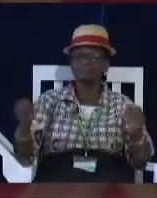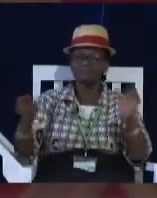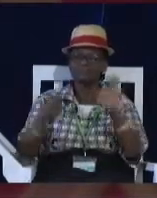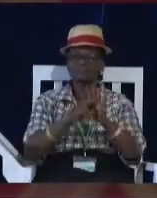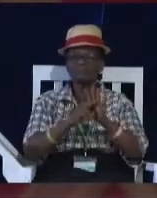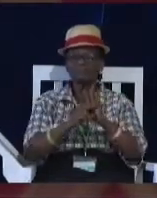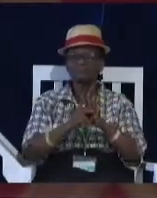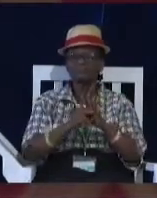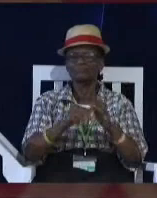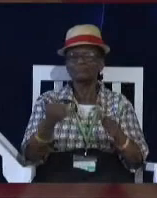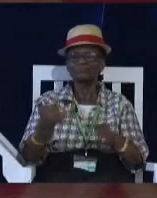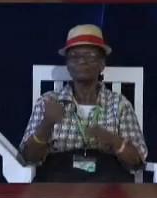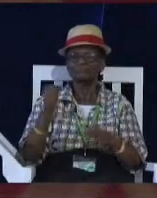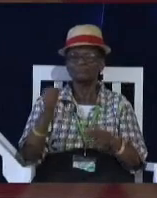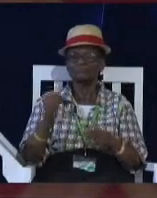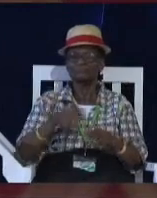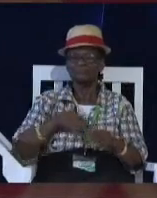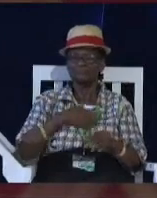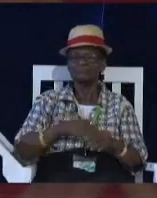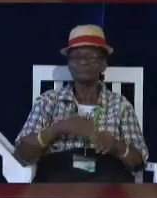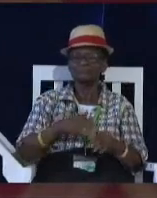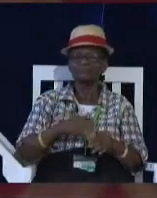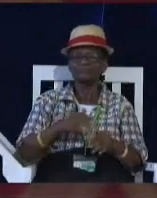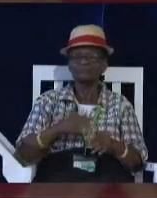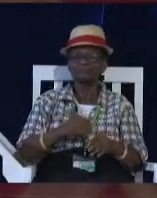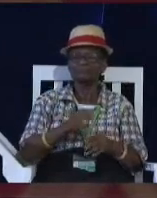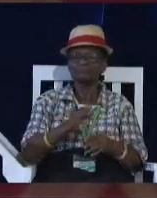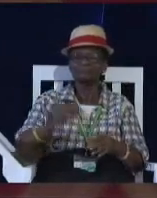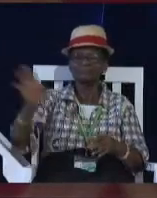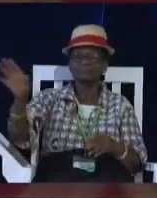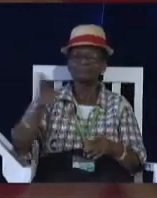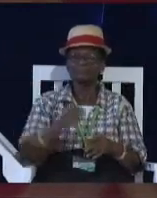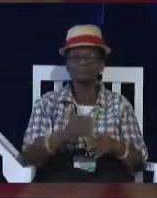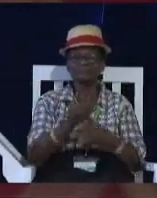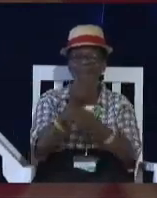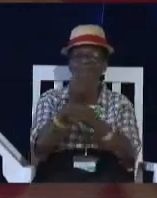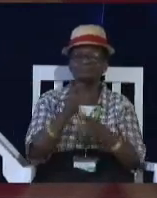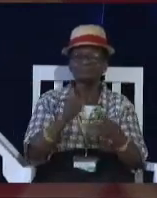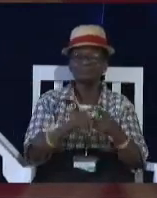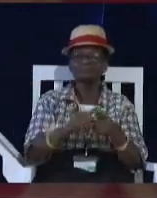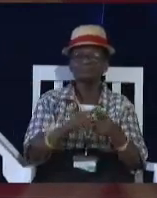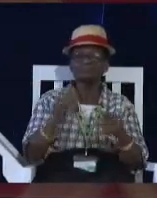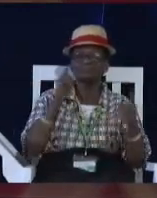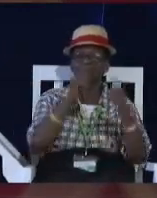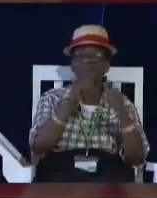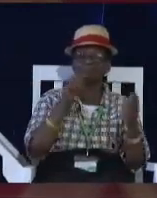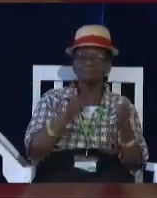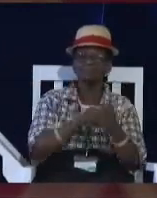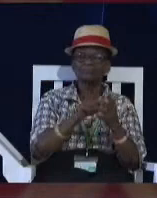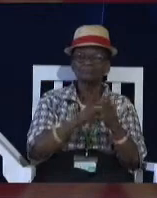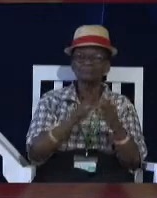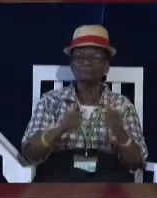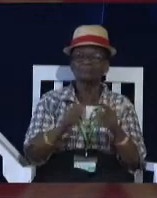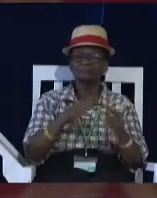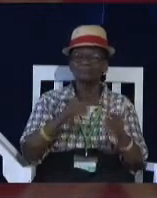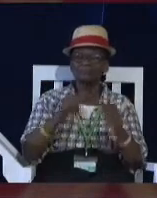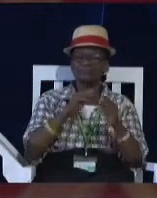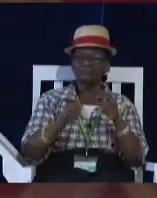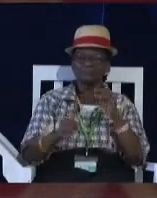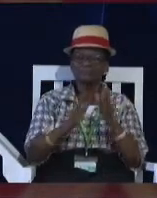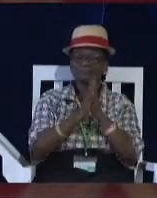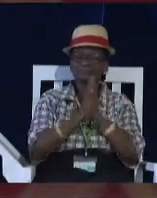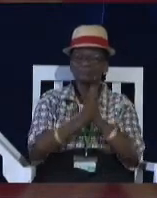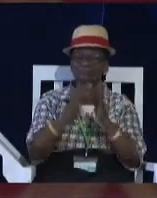Now the rest of us, please stretch your hands towards these people and intercede for them, that